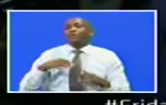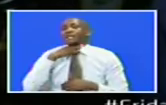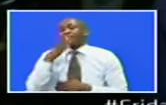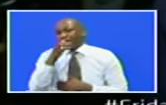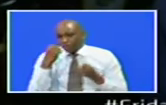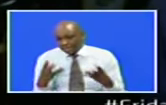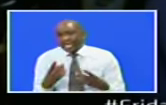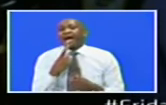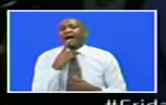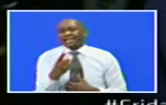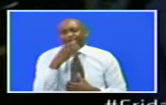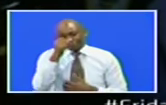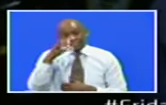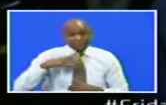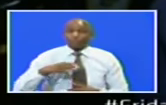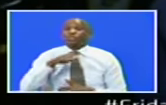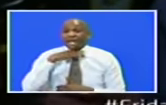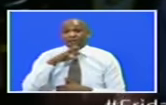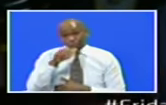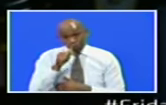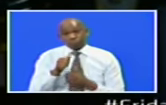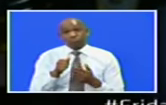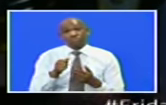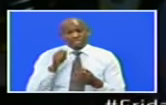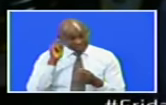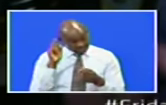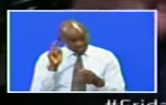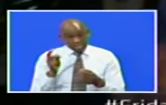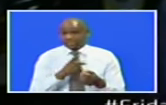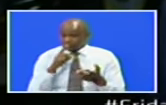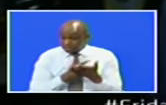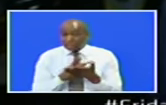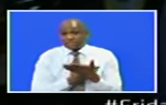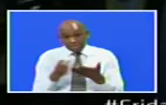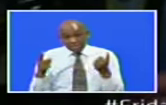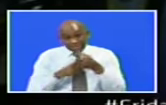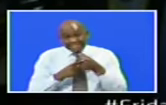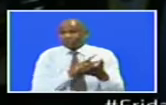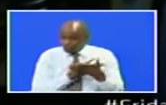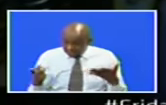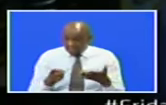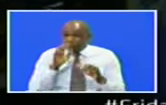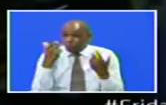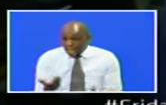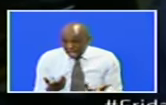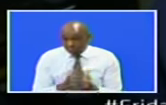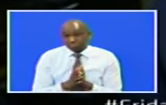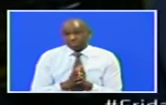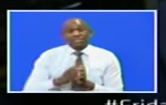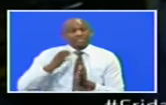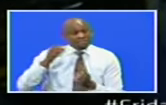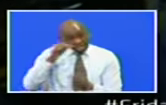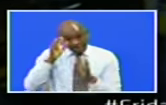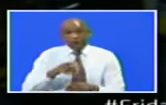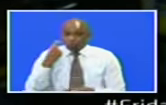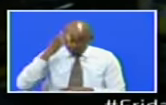about 150 people had already died by week six. And most of these deaths had been attributed to